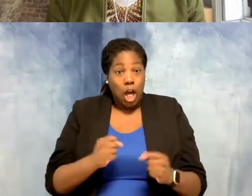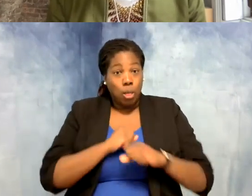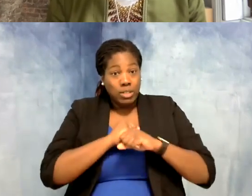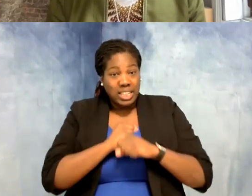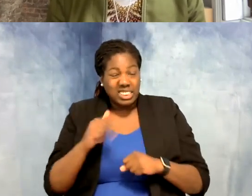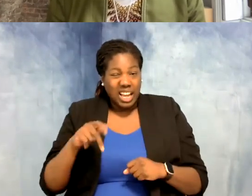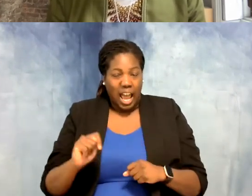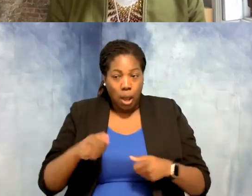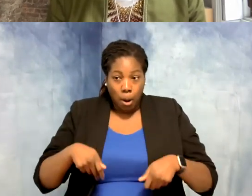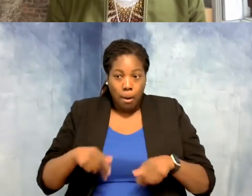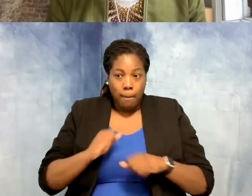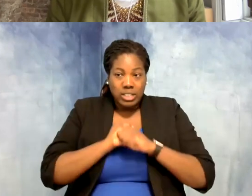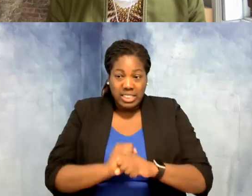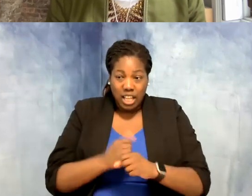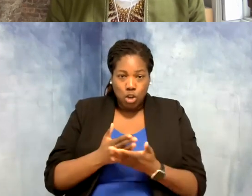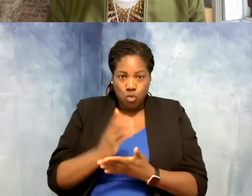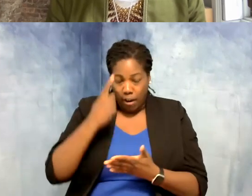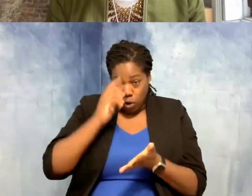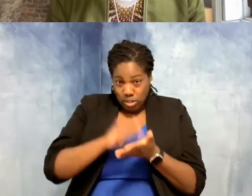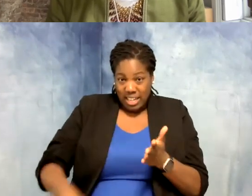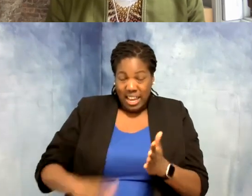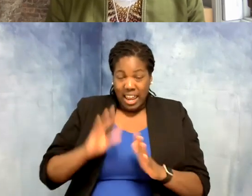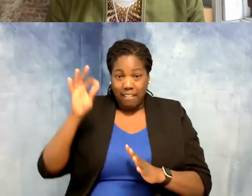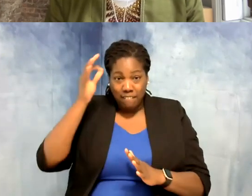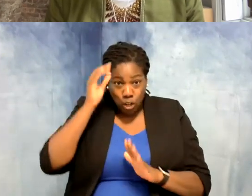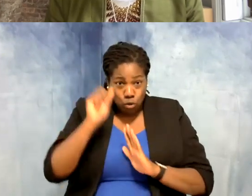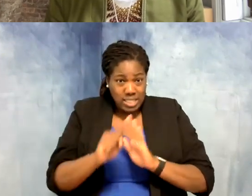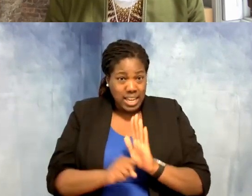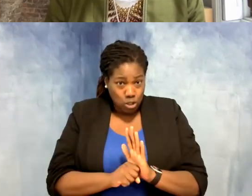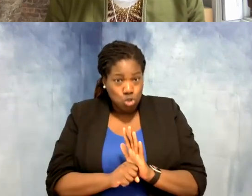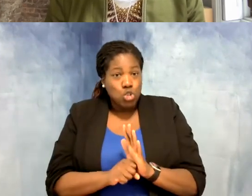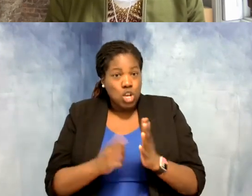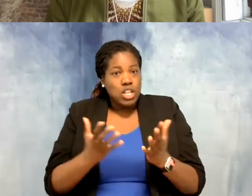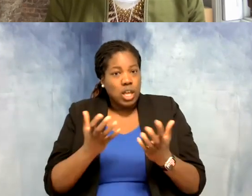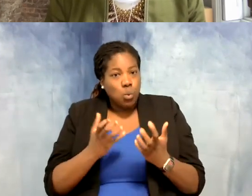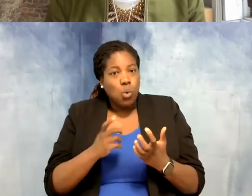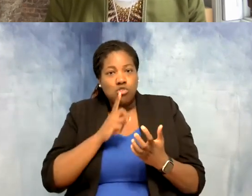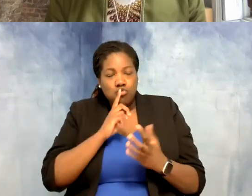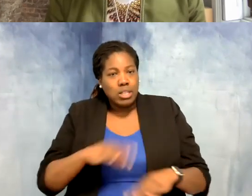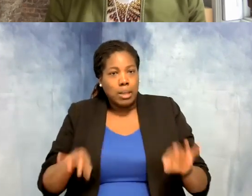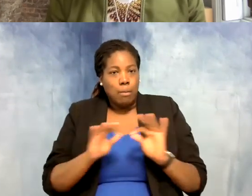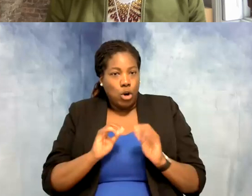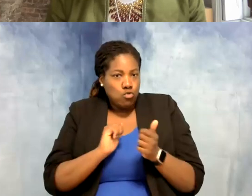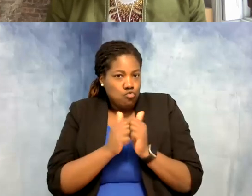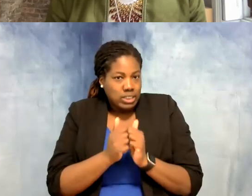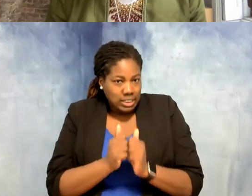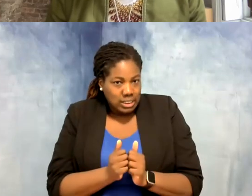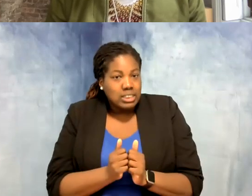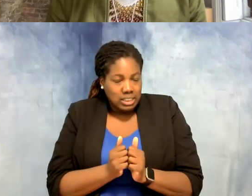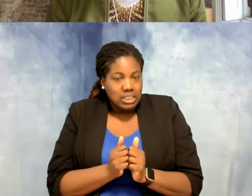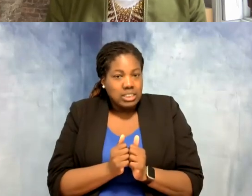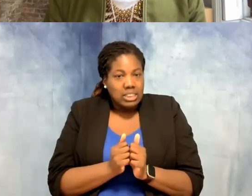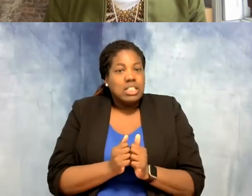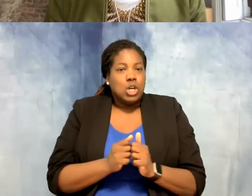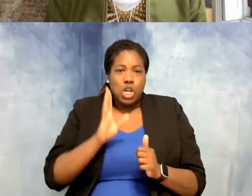will protect the right to abortion in federal statutes. And they're also looking at key state Supreme Court races, where the battle is